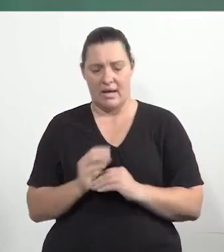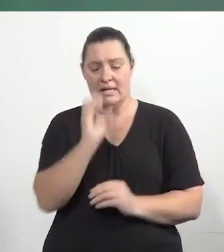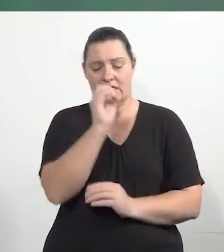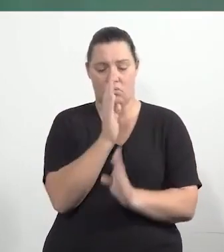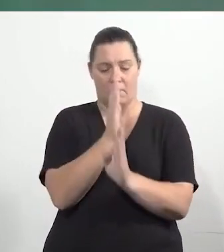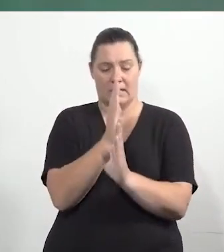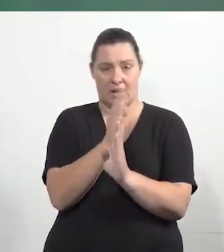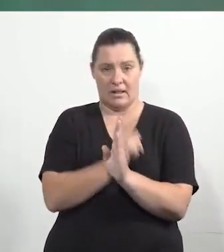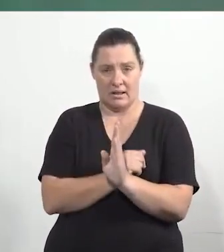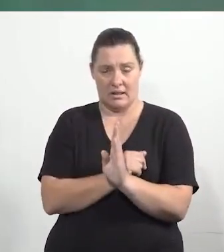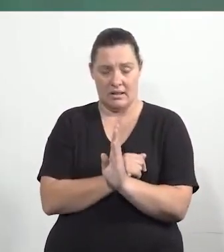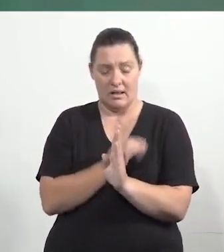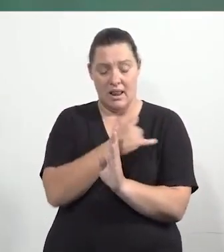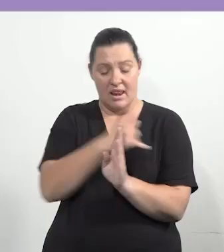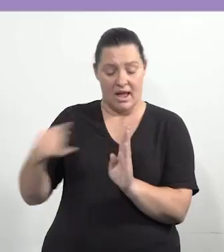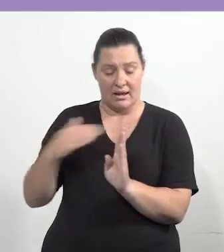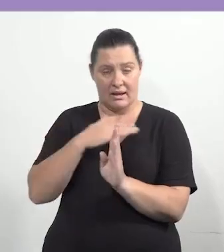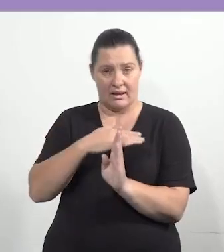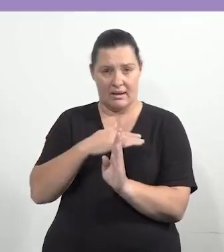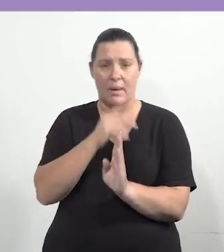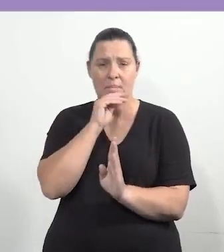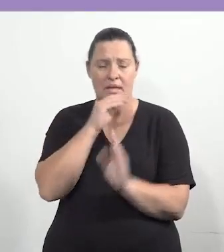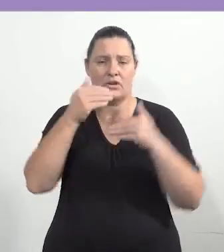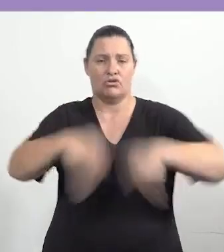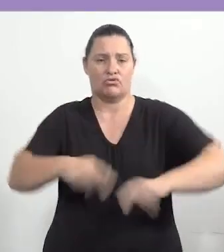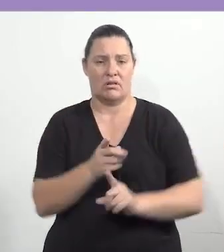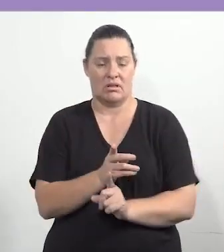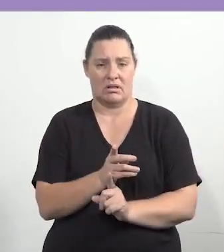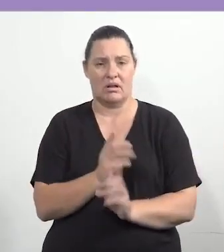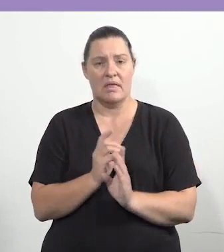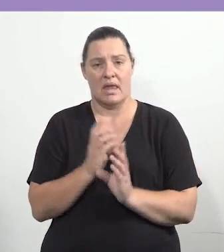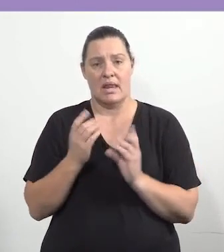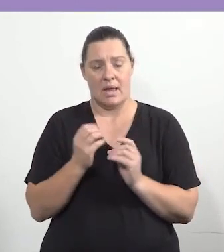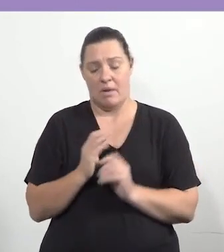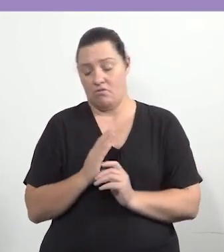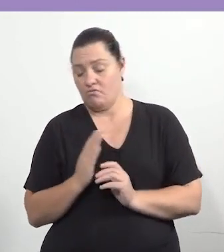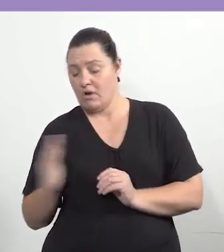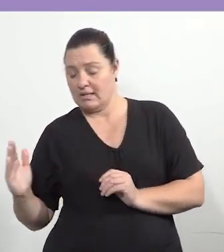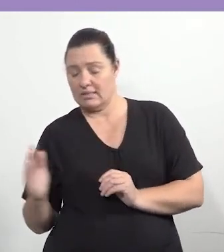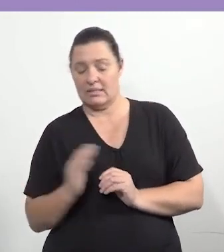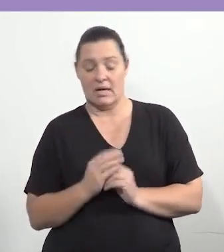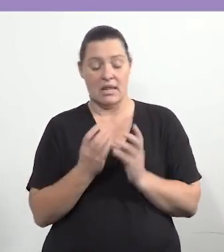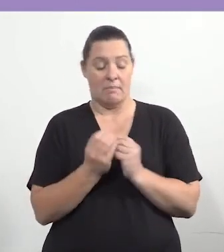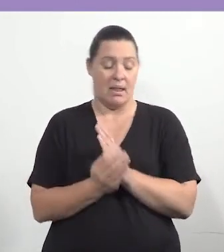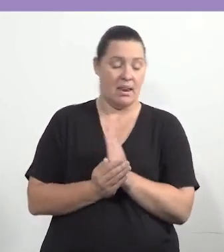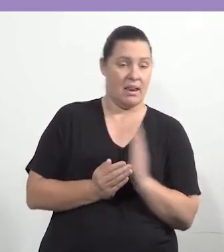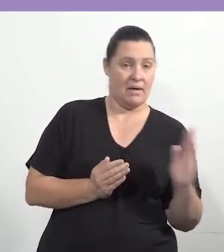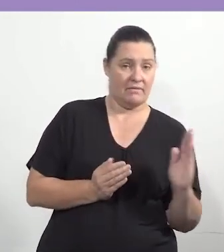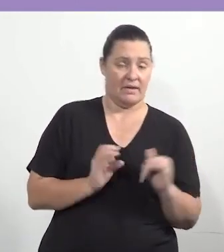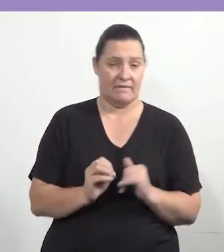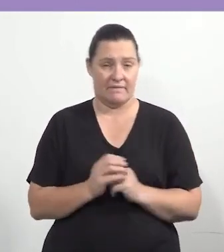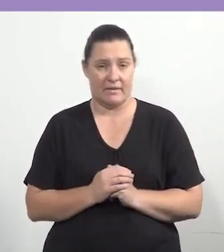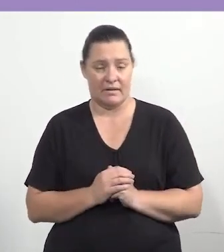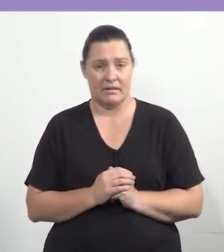0 in the middle, and 0 is in the middle, it is neutral. Then we have numbers on the right-hand side and the numbers on the